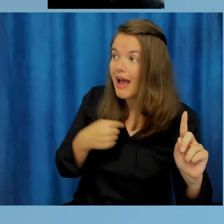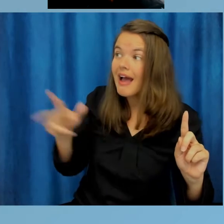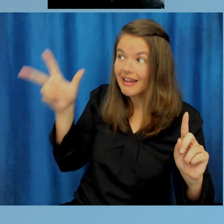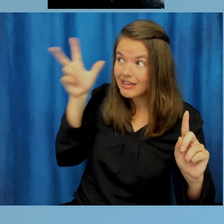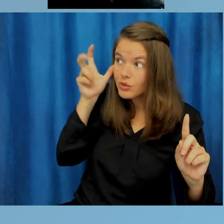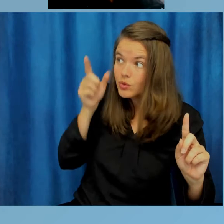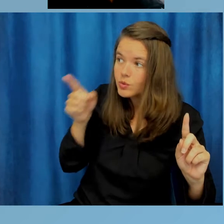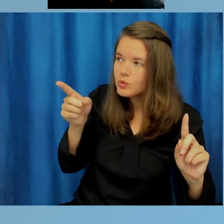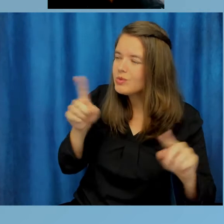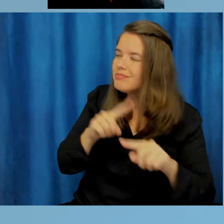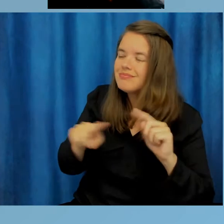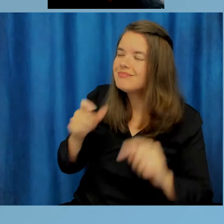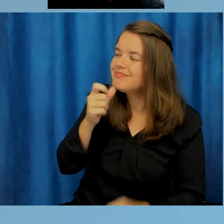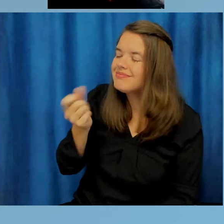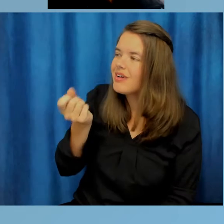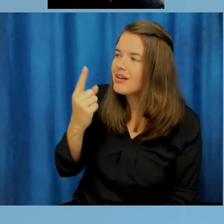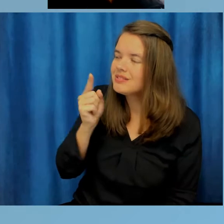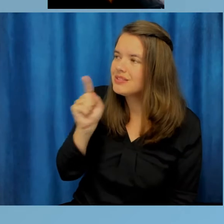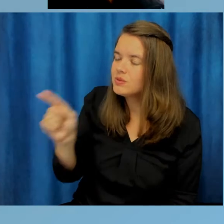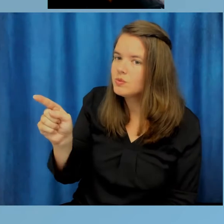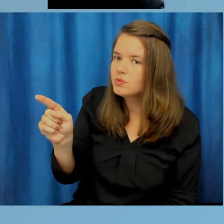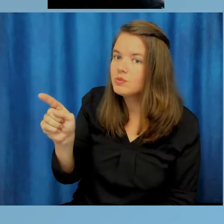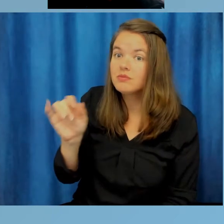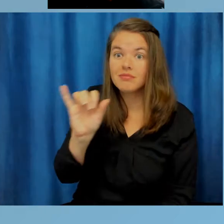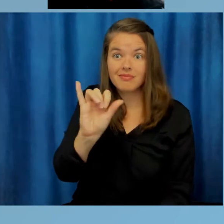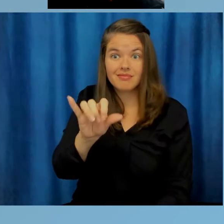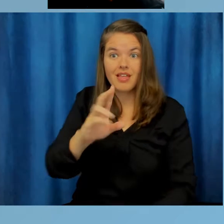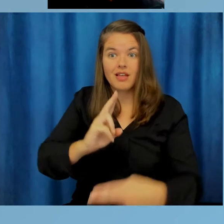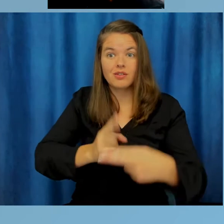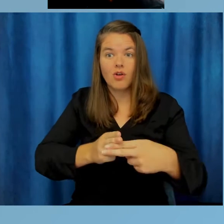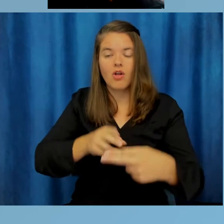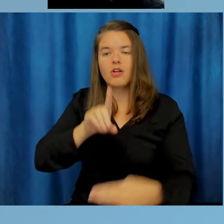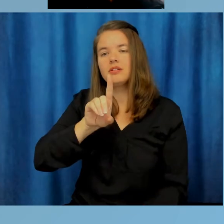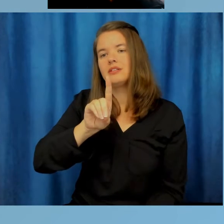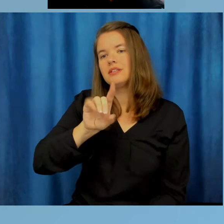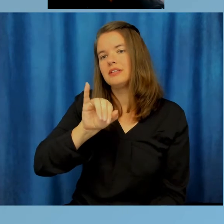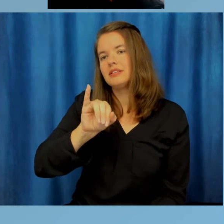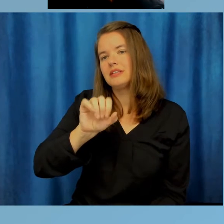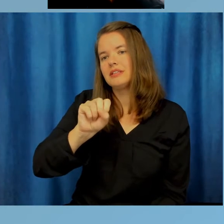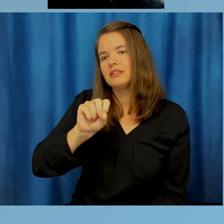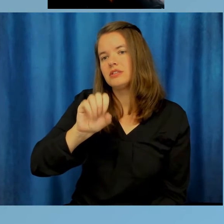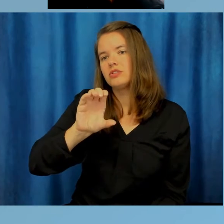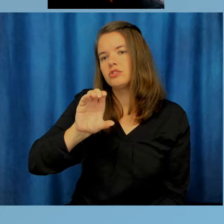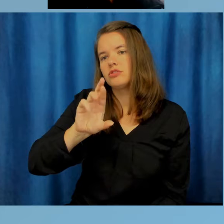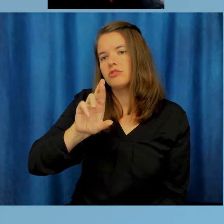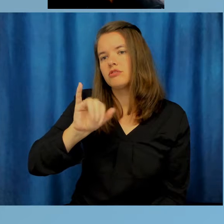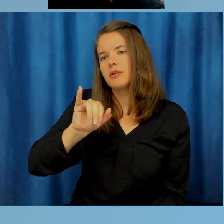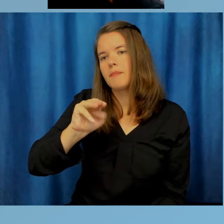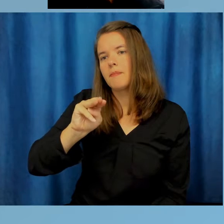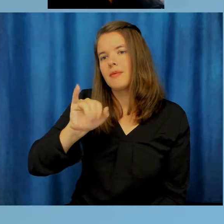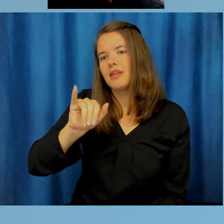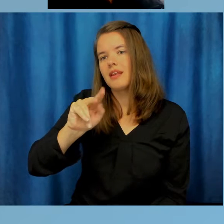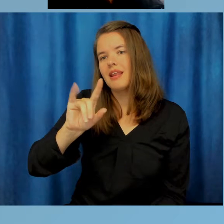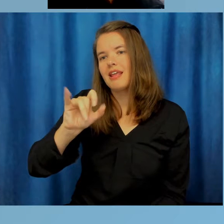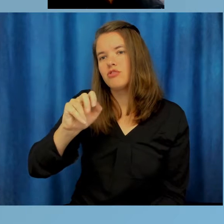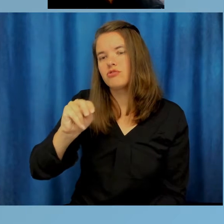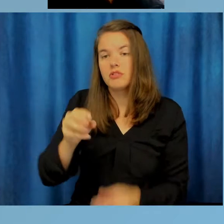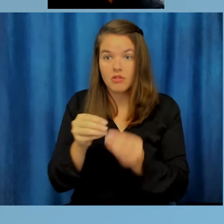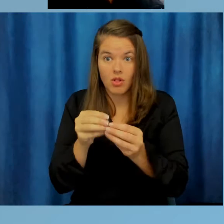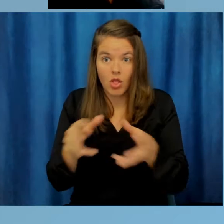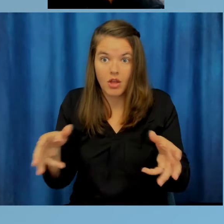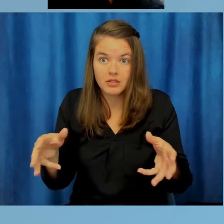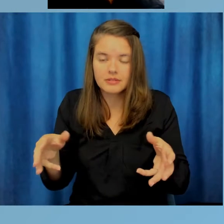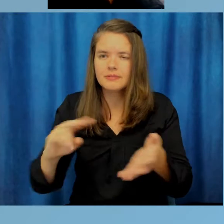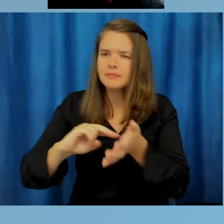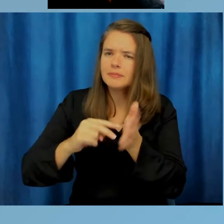I can hear you, but I don't understand you, this is what is known as discrimination loss. Discrimination